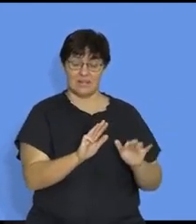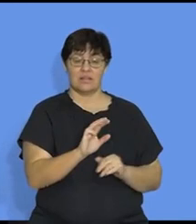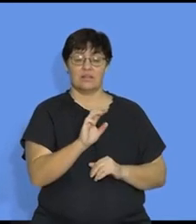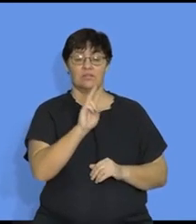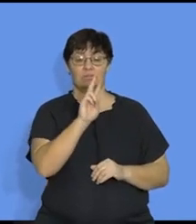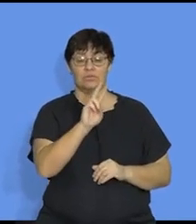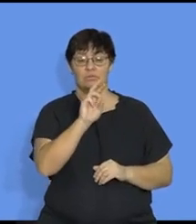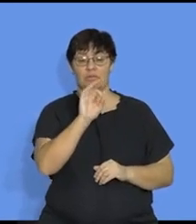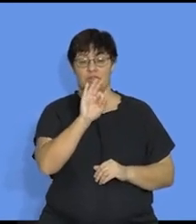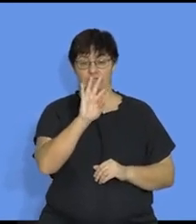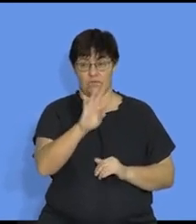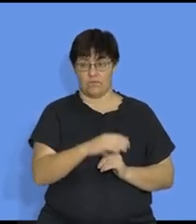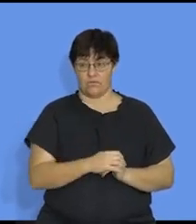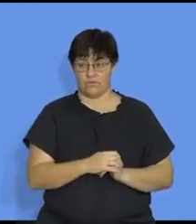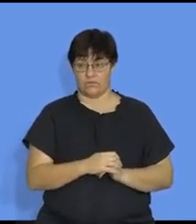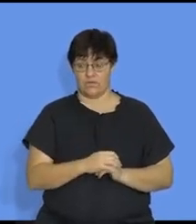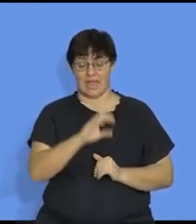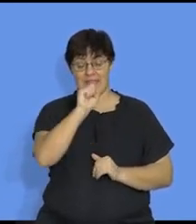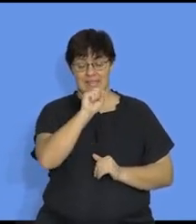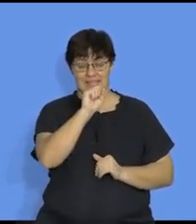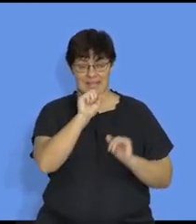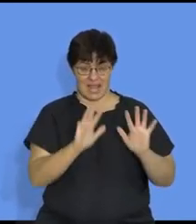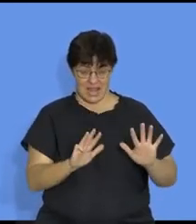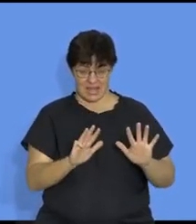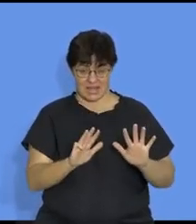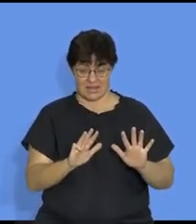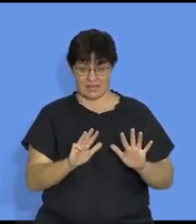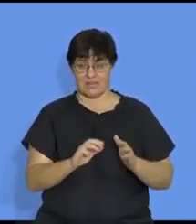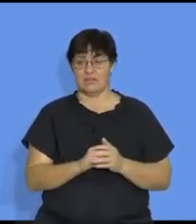is 234, means that S9 is